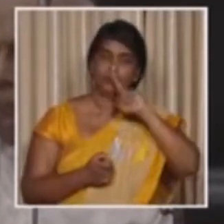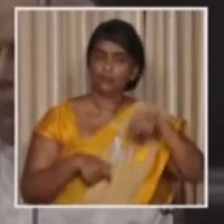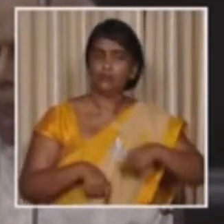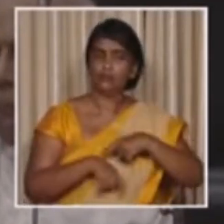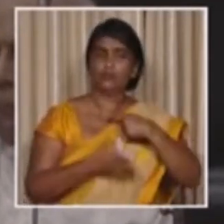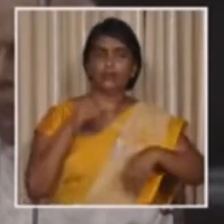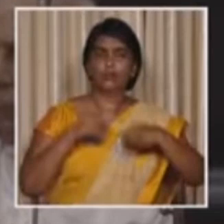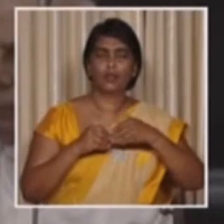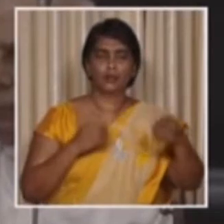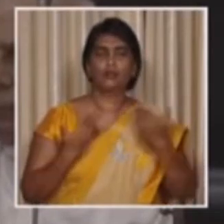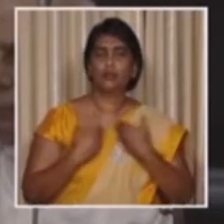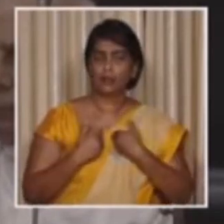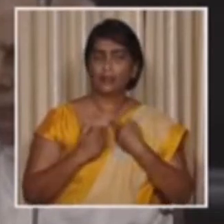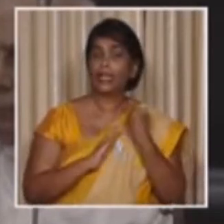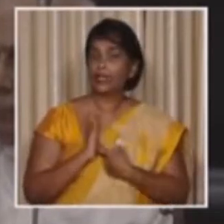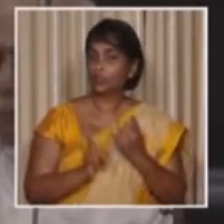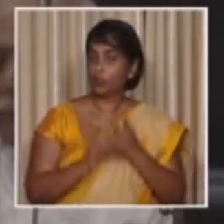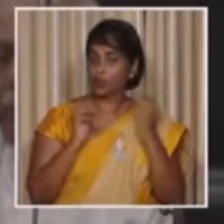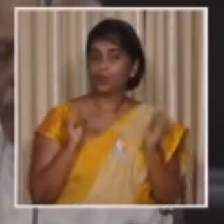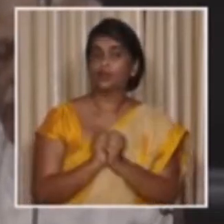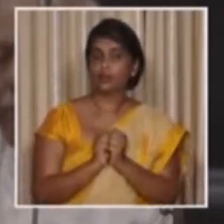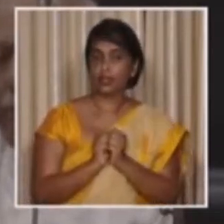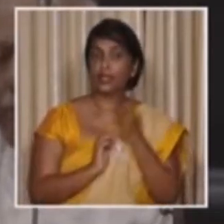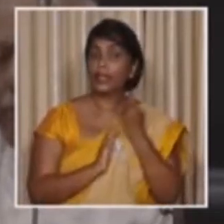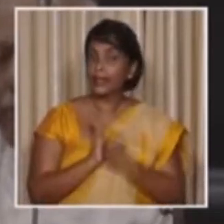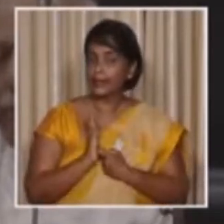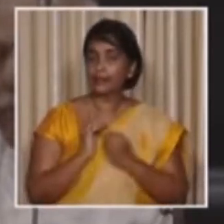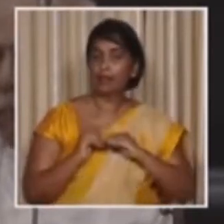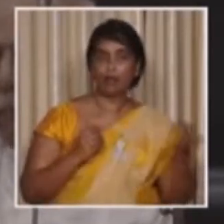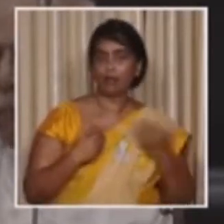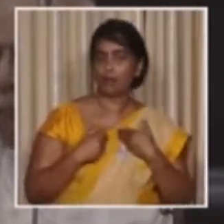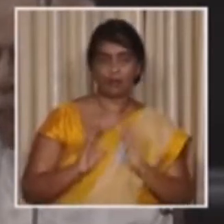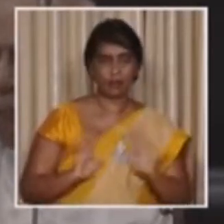avasthayedi chandaya geniyan ba api niti anuga weda kare nitiyen ayin vela na